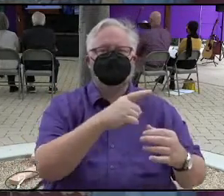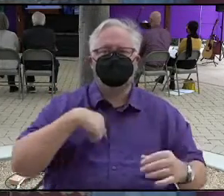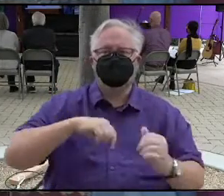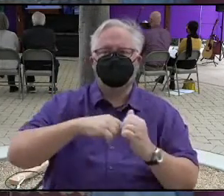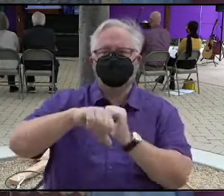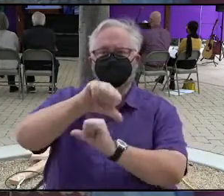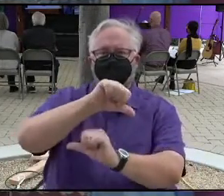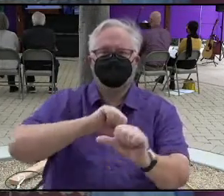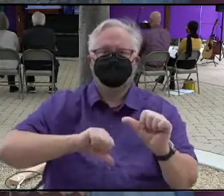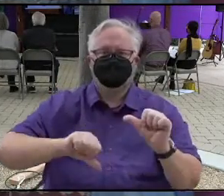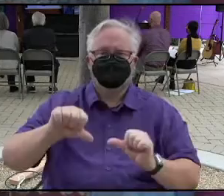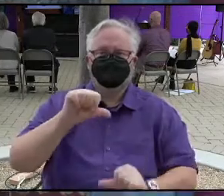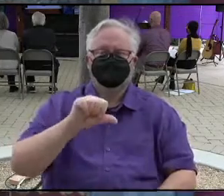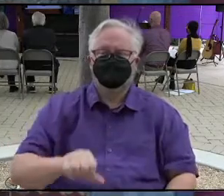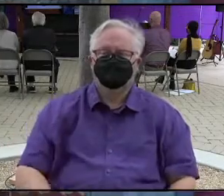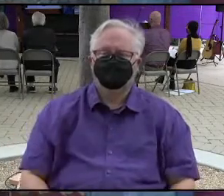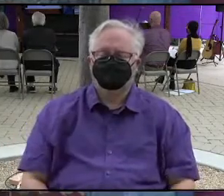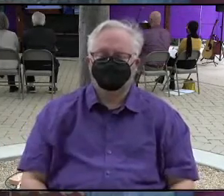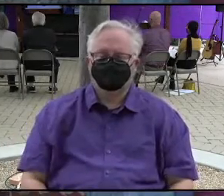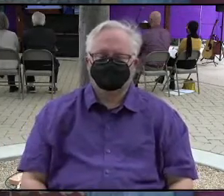one another.